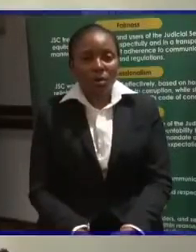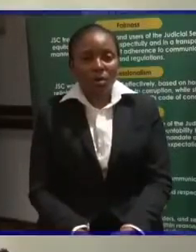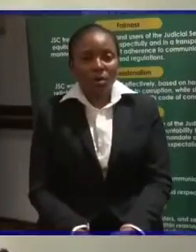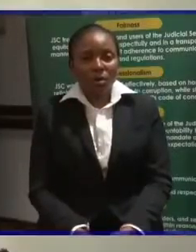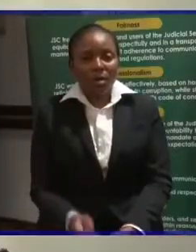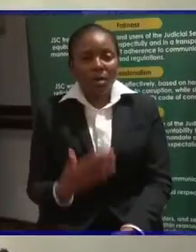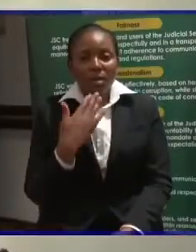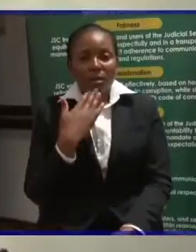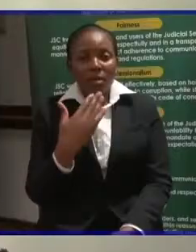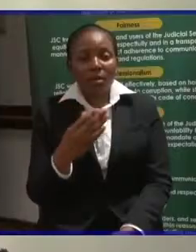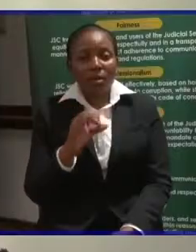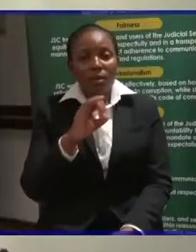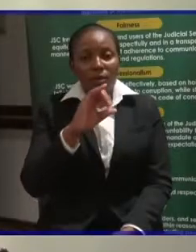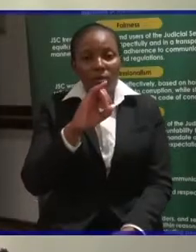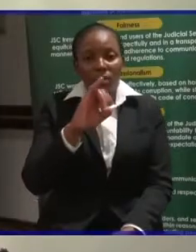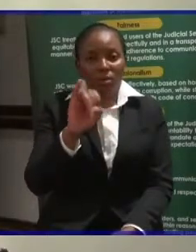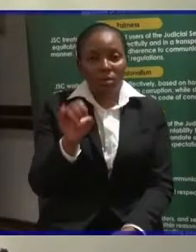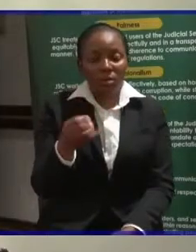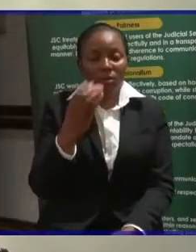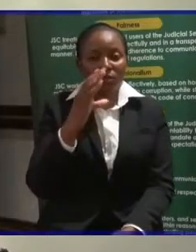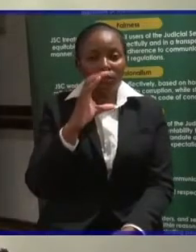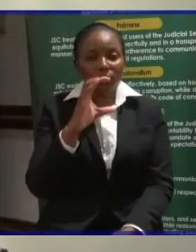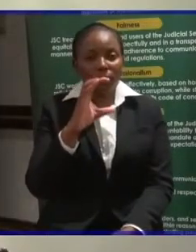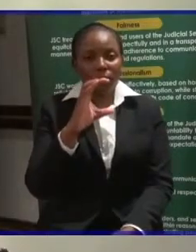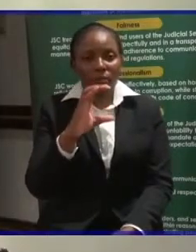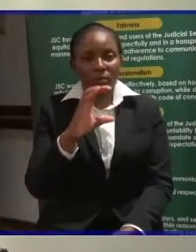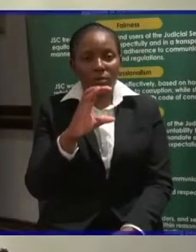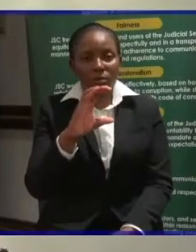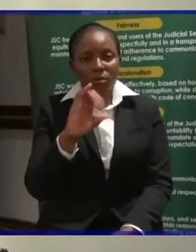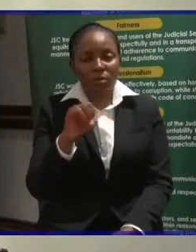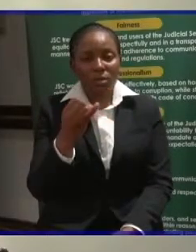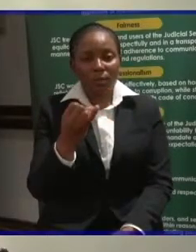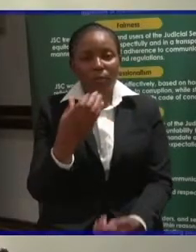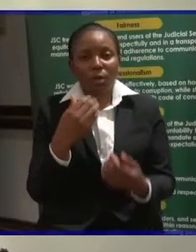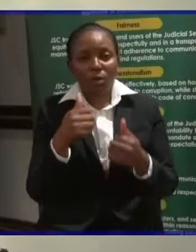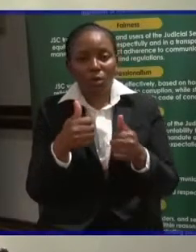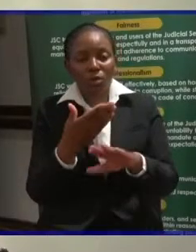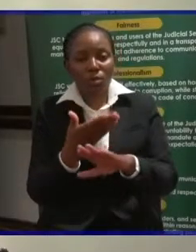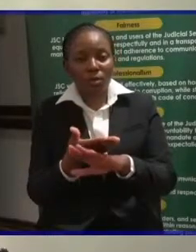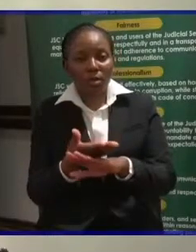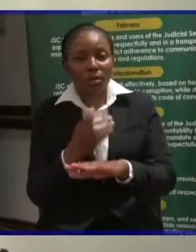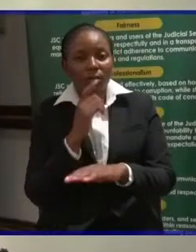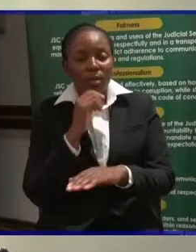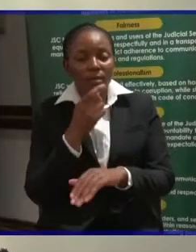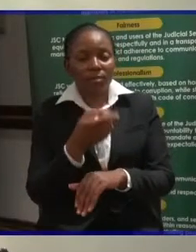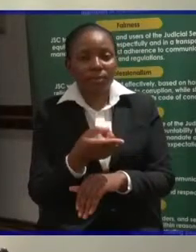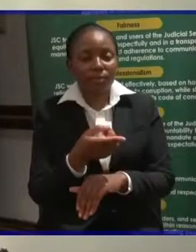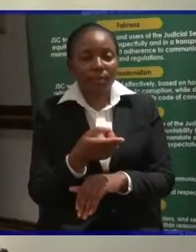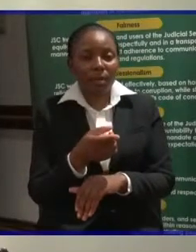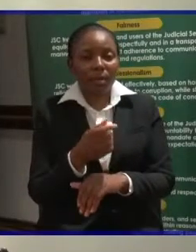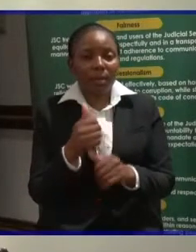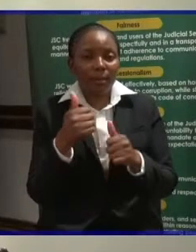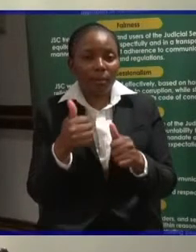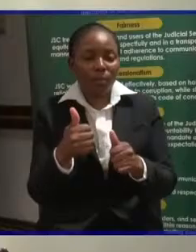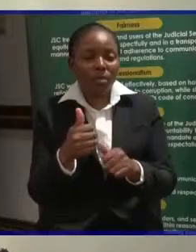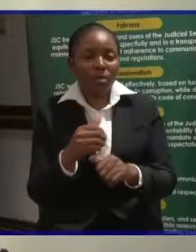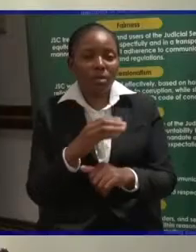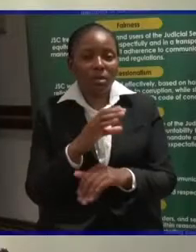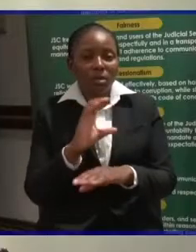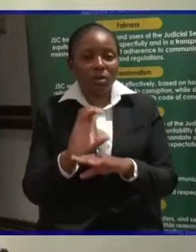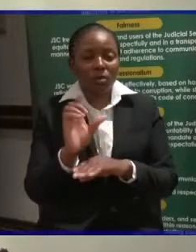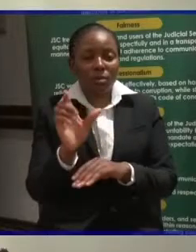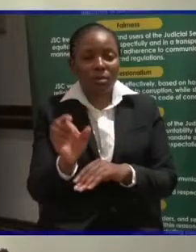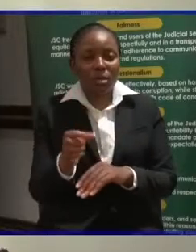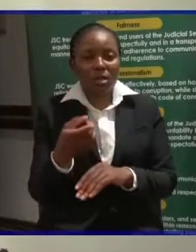Thank you, Chief Justice. Yes. Morning, Mr. Mpeiwa. Morning, Commissioner. Yes,